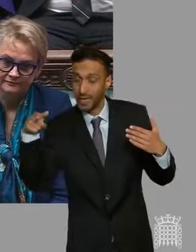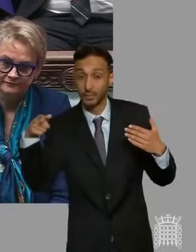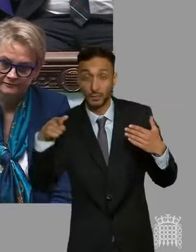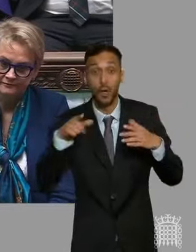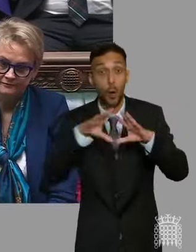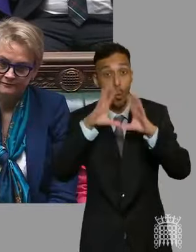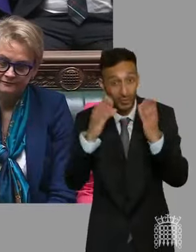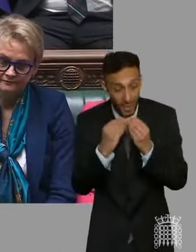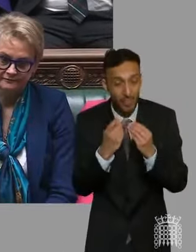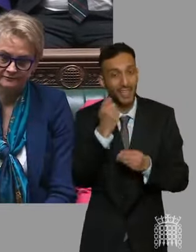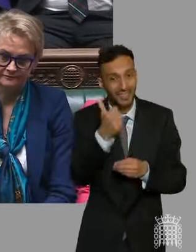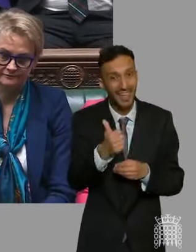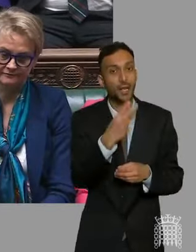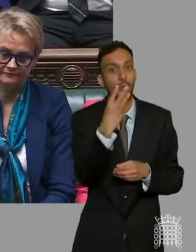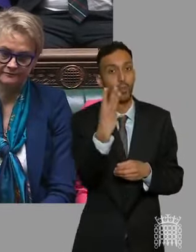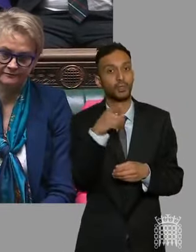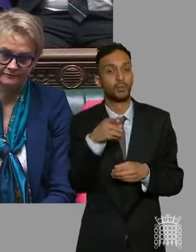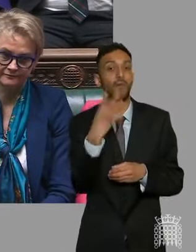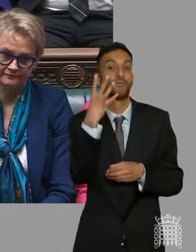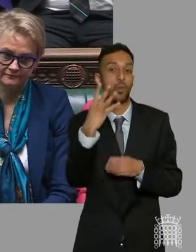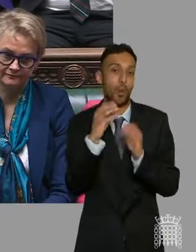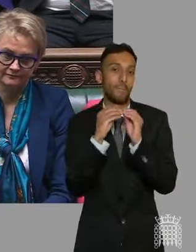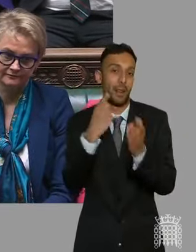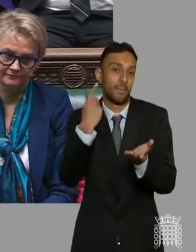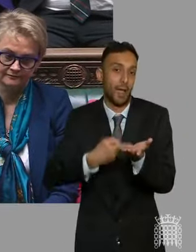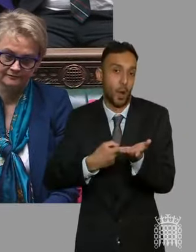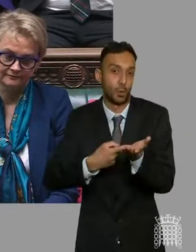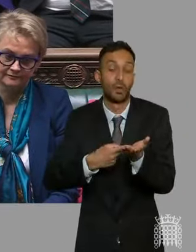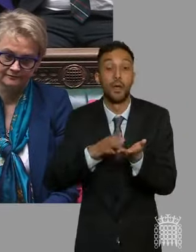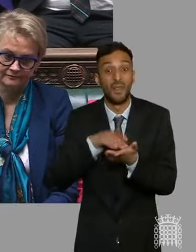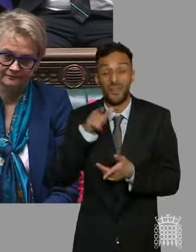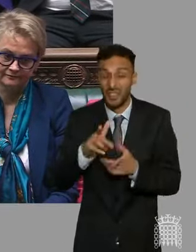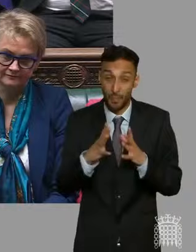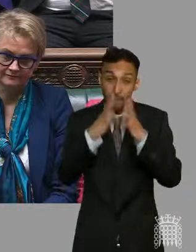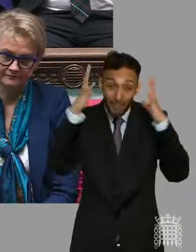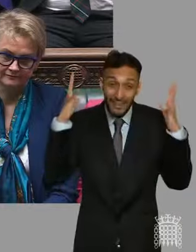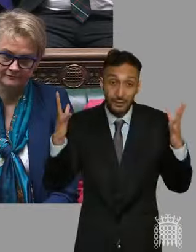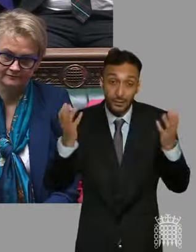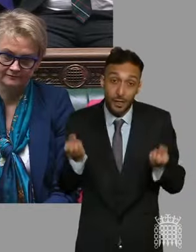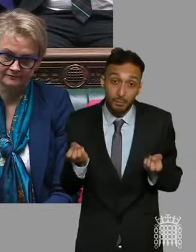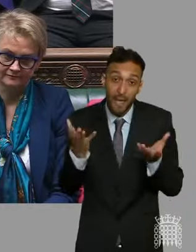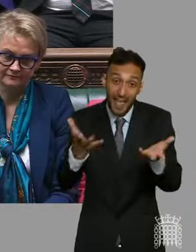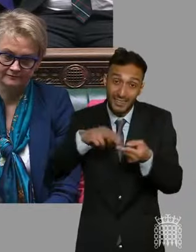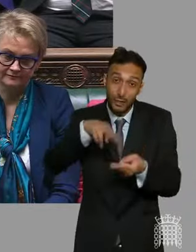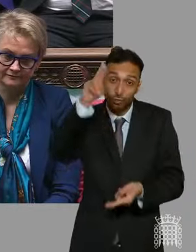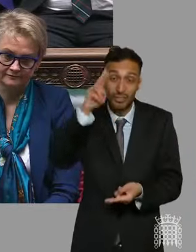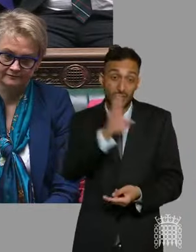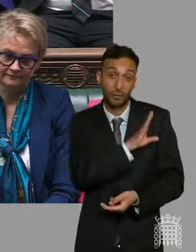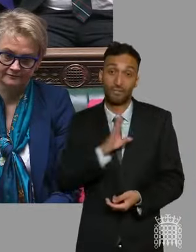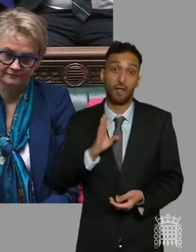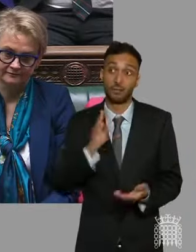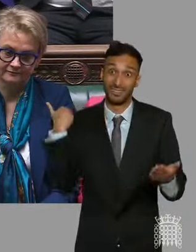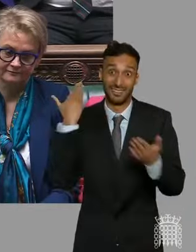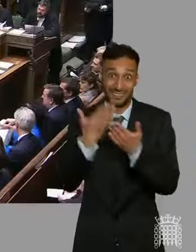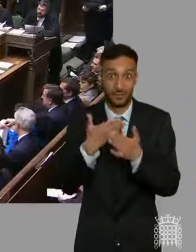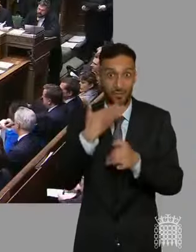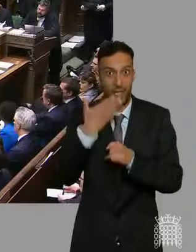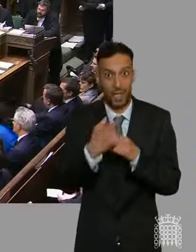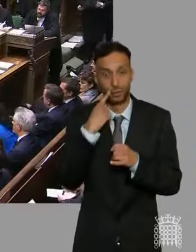defence spending since the Cold War, which will put us in a position to ensure the security and defence of our country and of